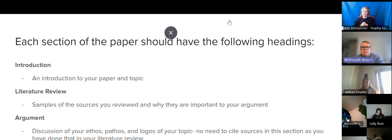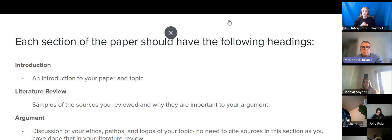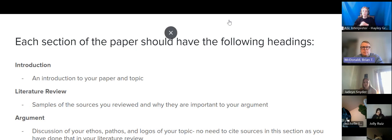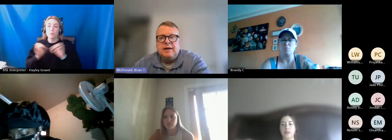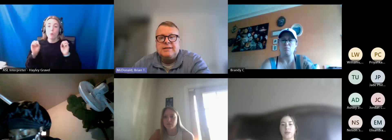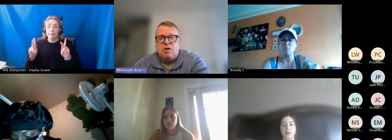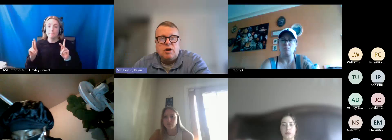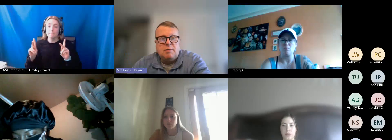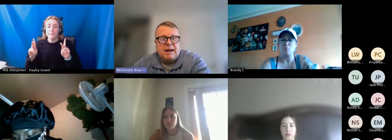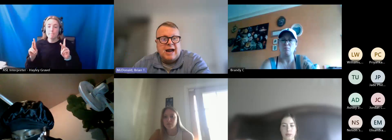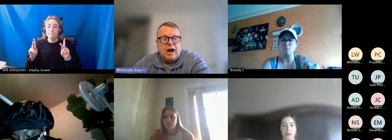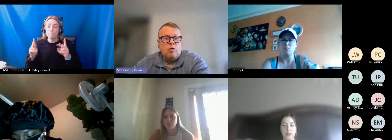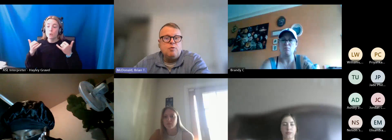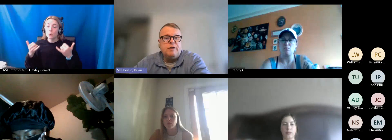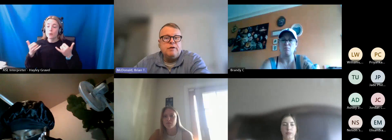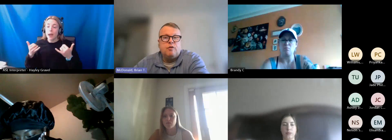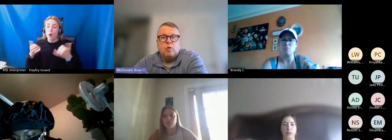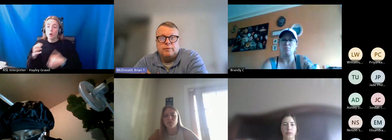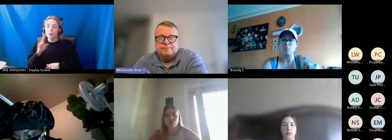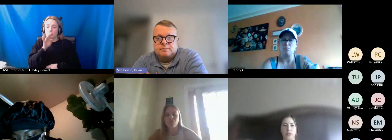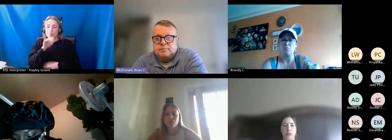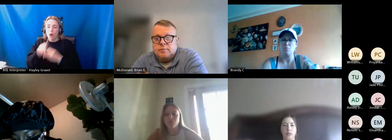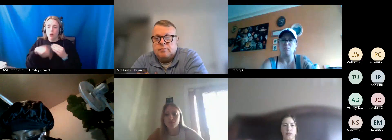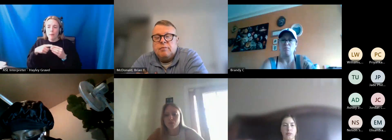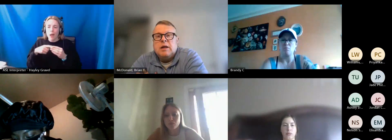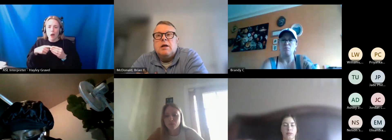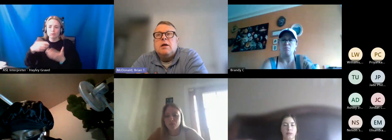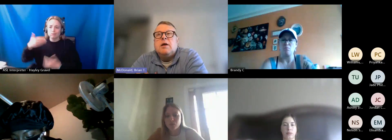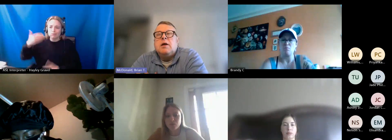So let's talk about how we're moving forward.